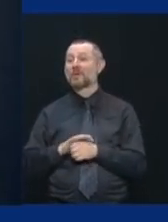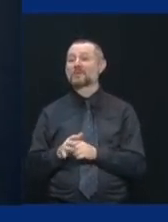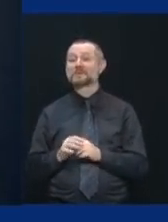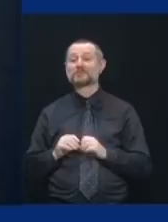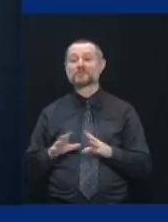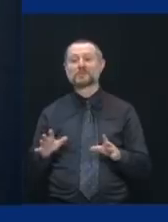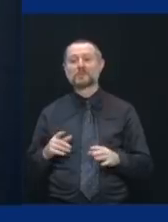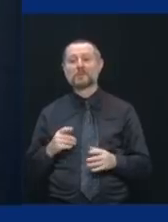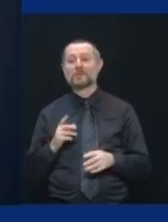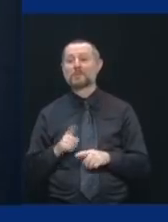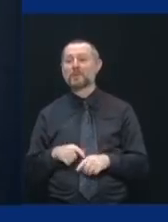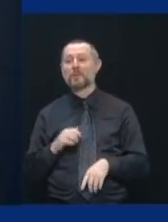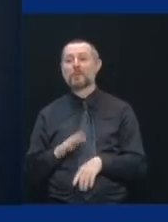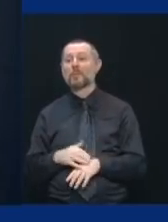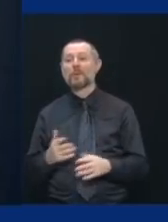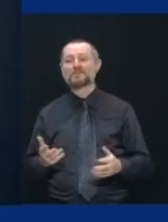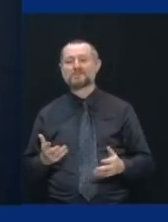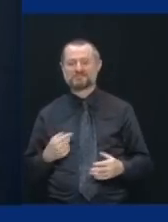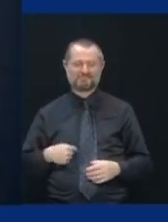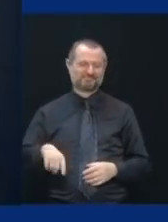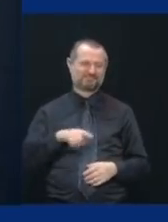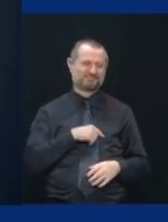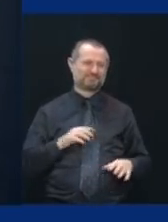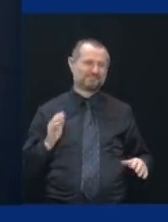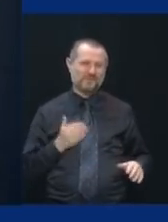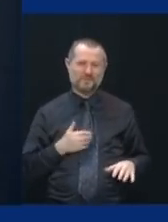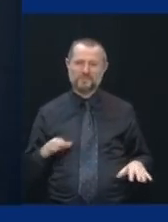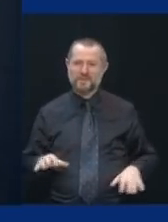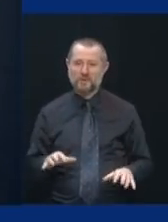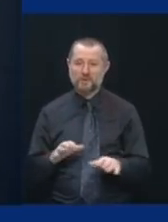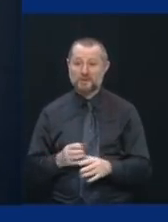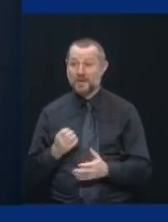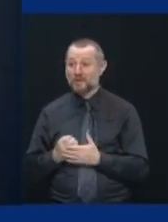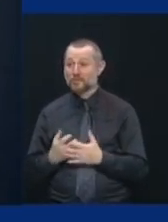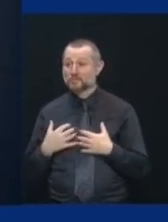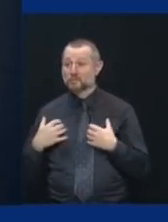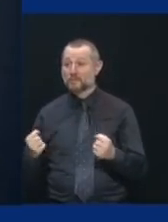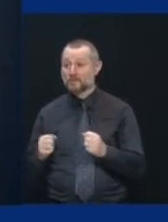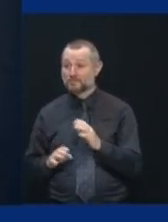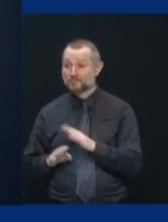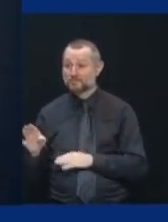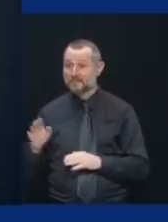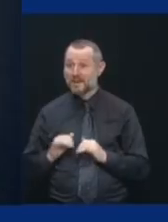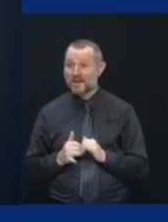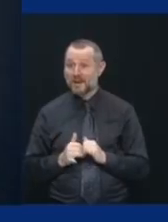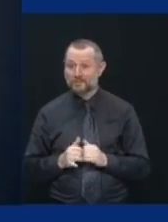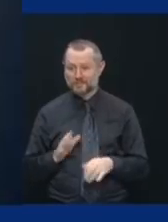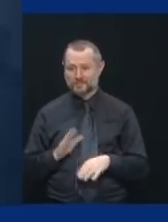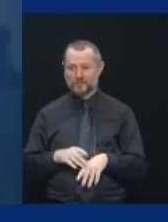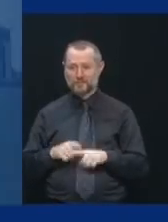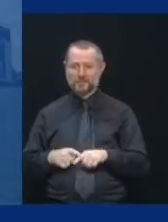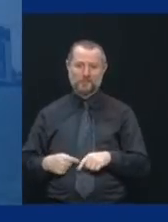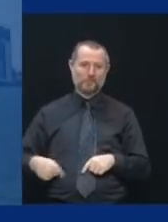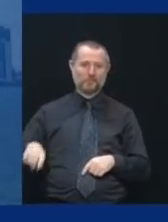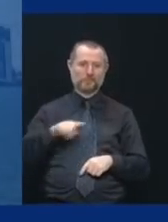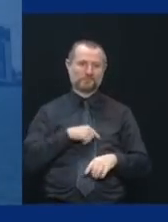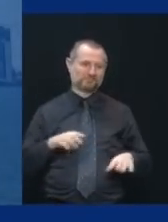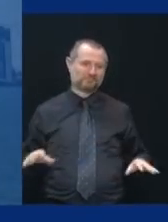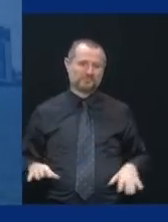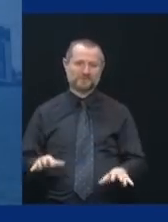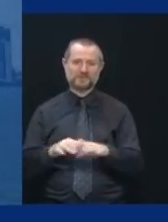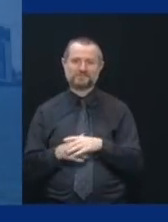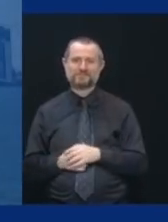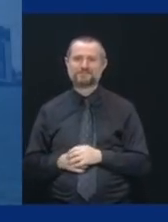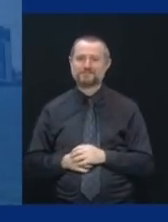behavior. How fast does the economy come back? How robust? It depends on what we do. And